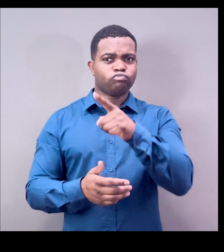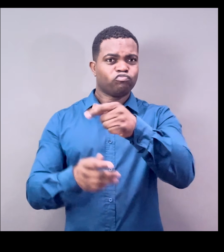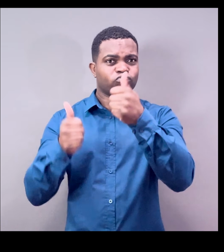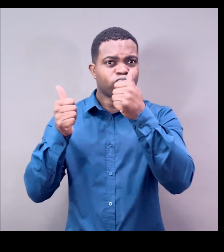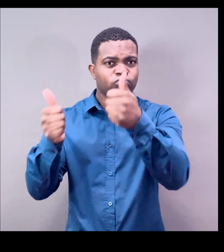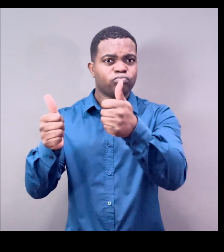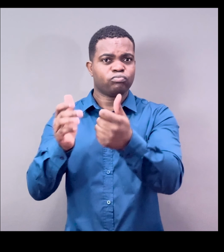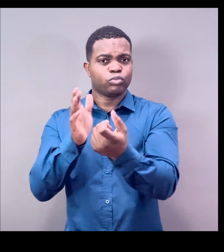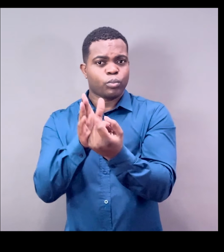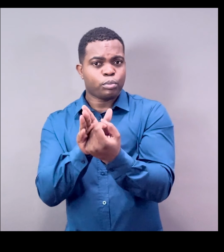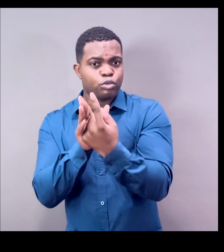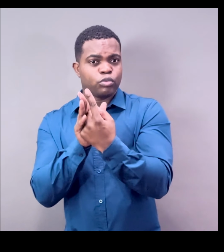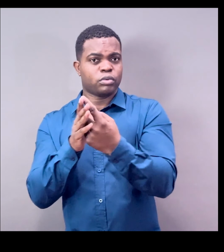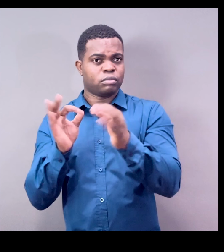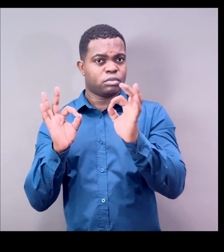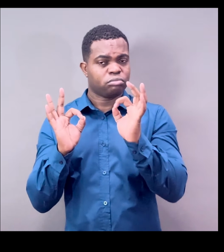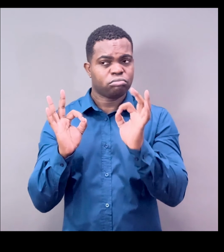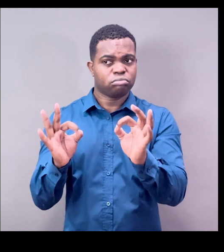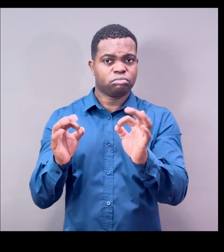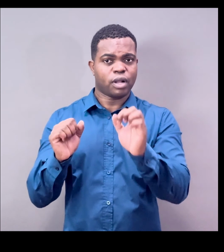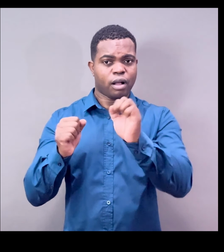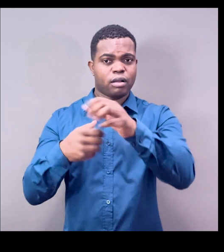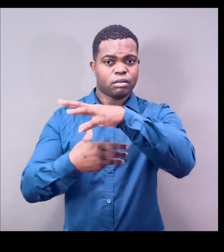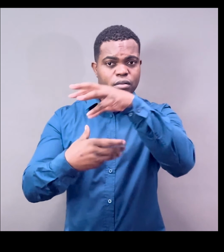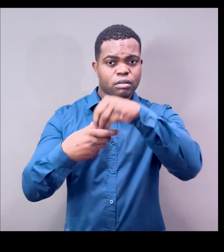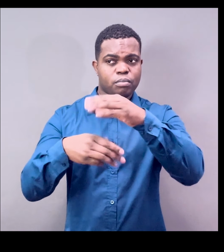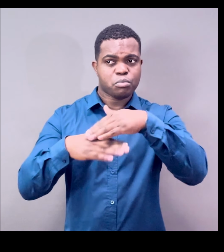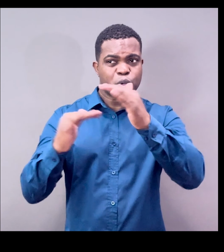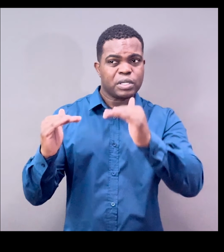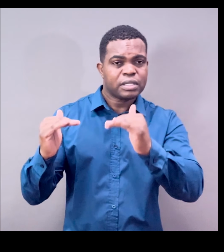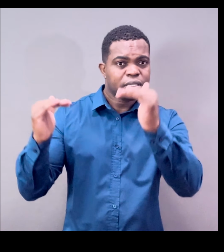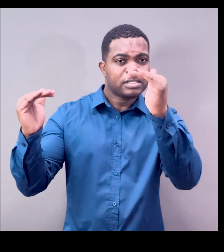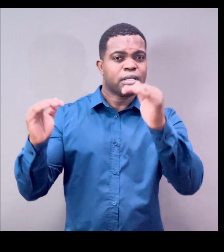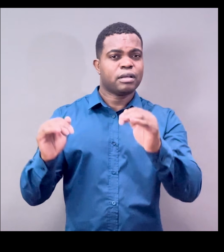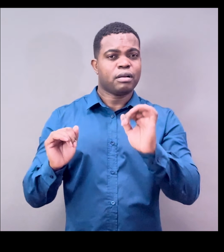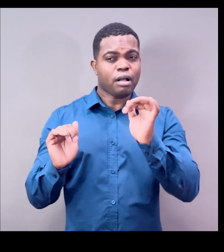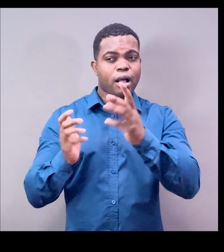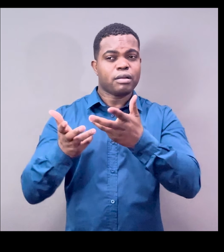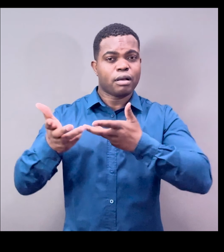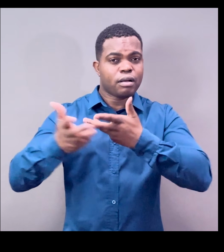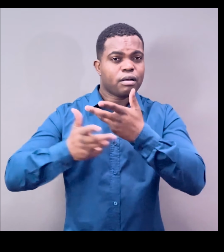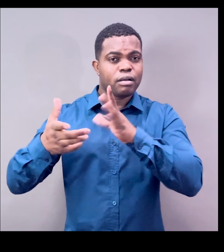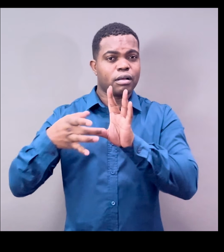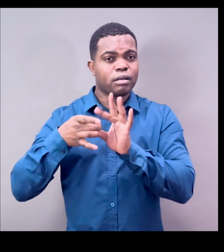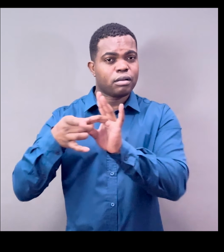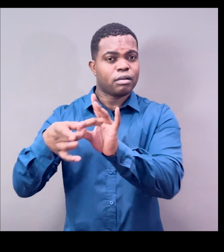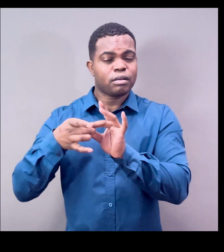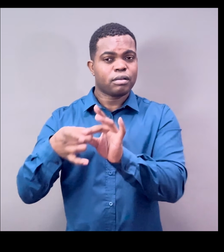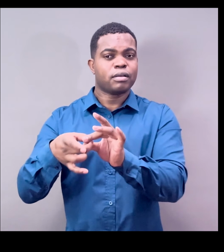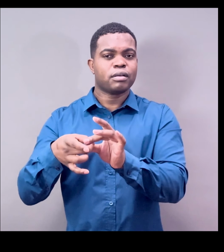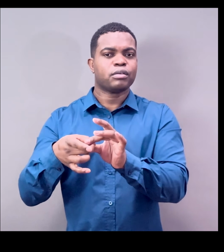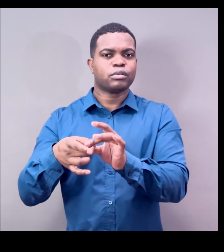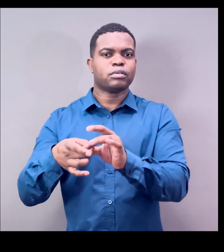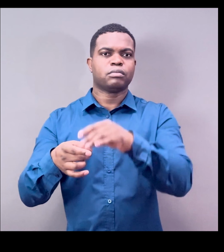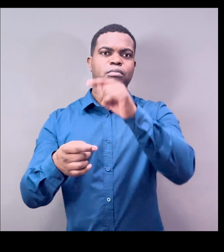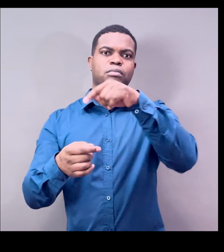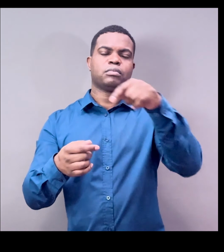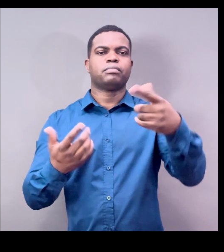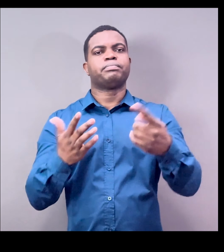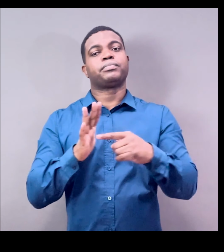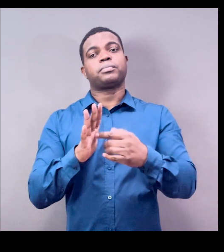organization has more potential contributions to your engagement efforts. You